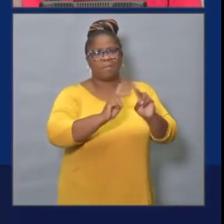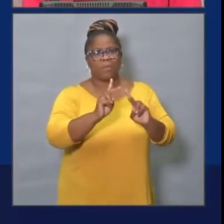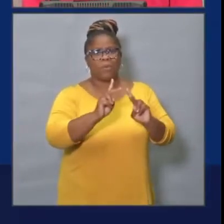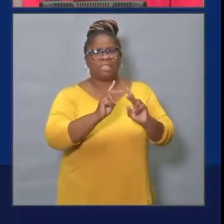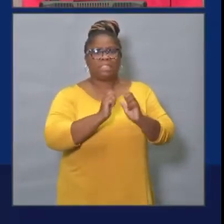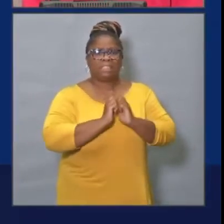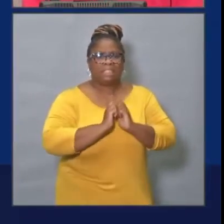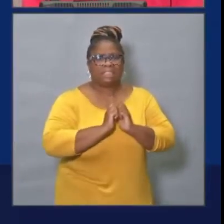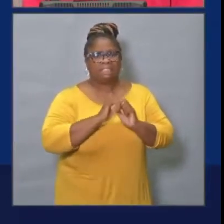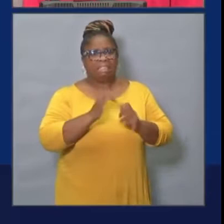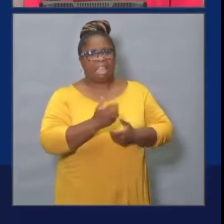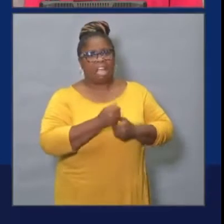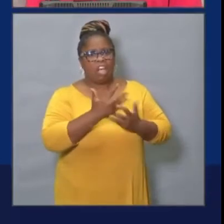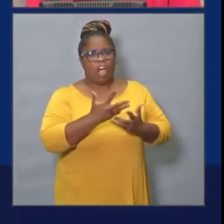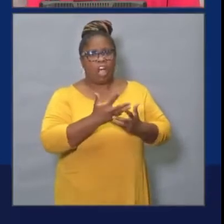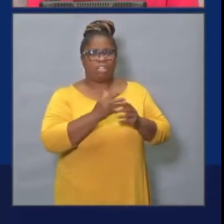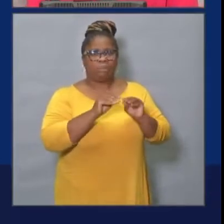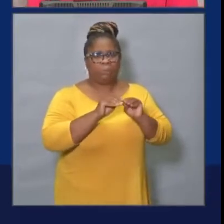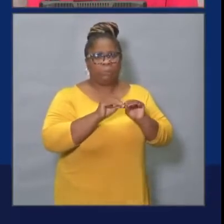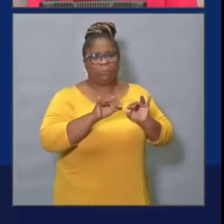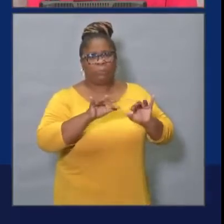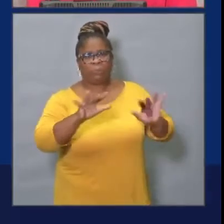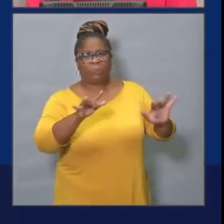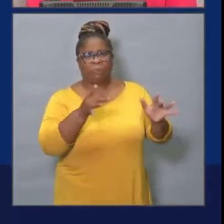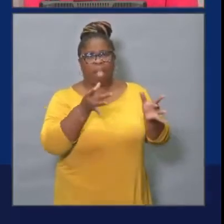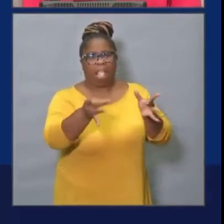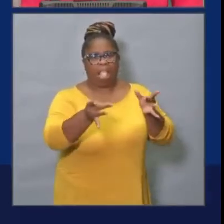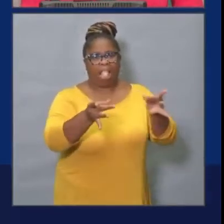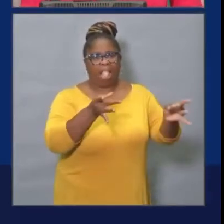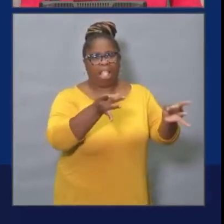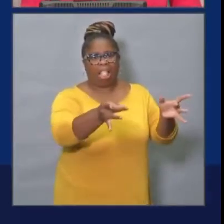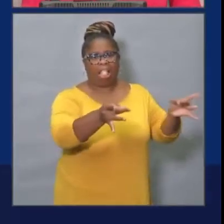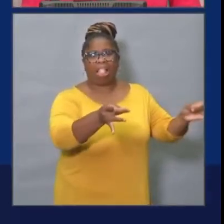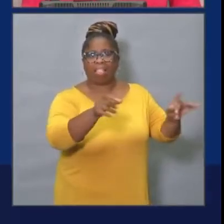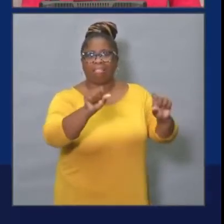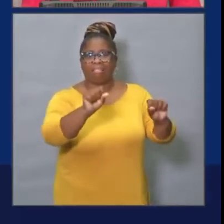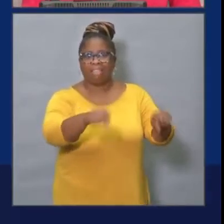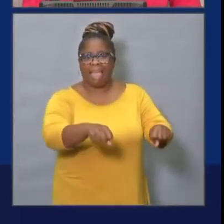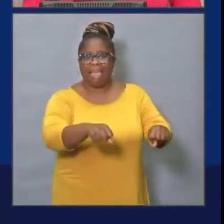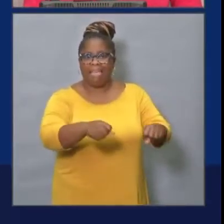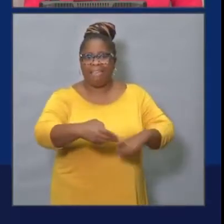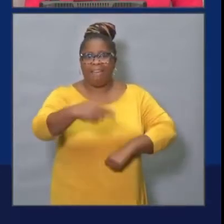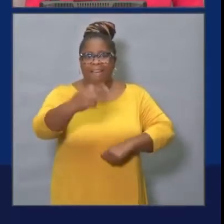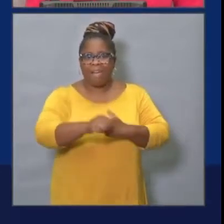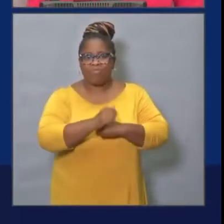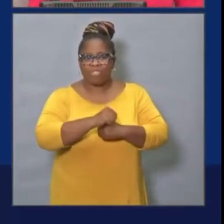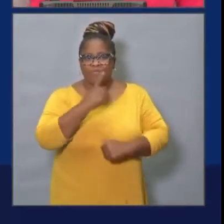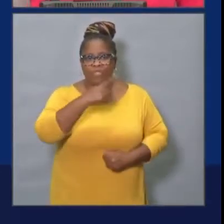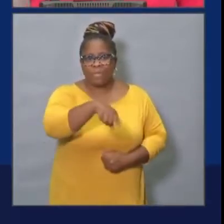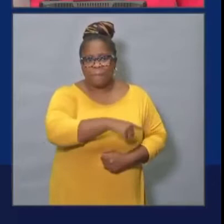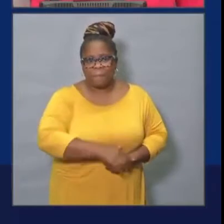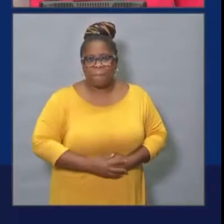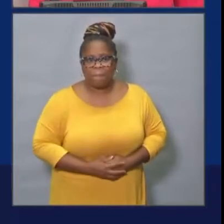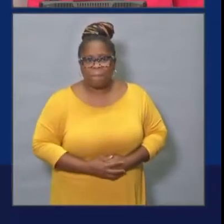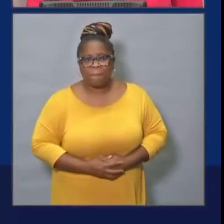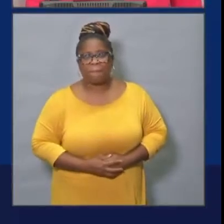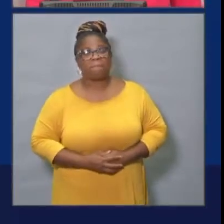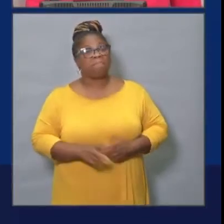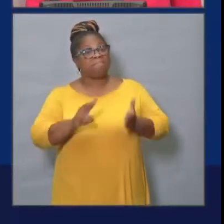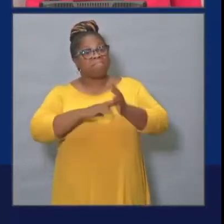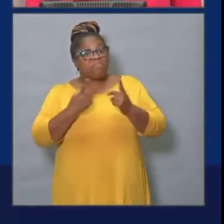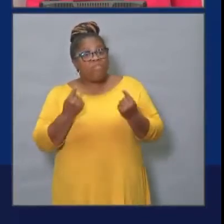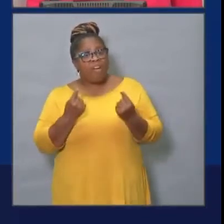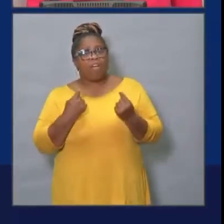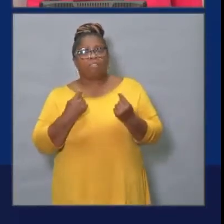can transmit the virus to others and put them at great risk. So all of this means that we need to continue to